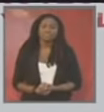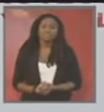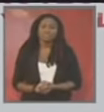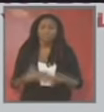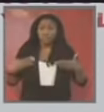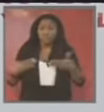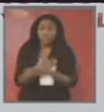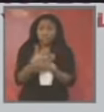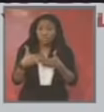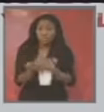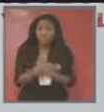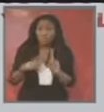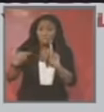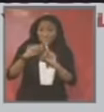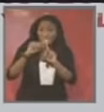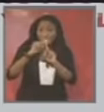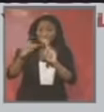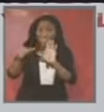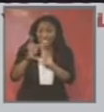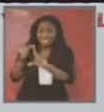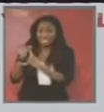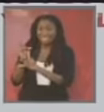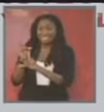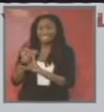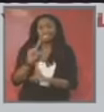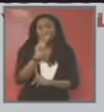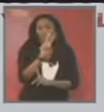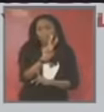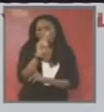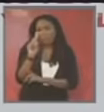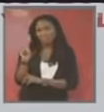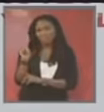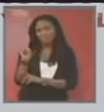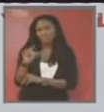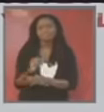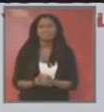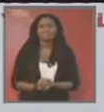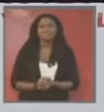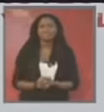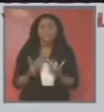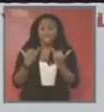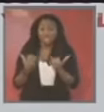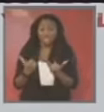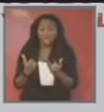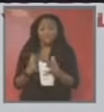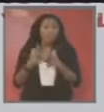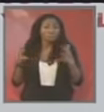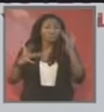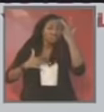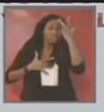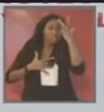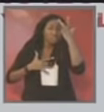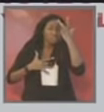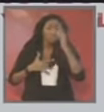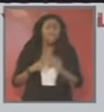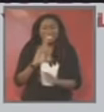positives reported over the last 24 hours are 21. Total positive cases from March 12th to present,